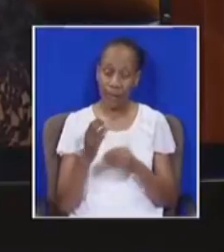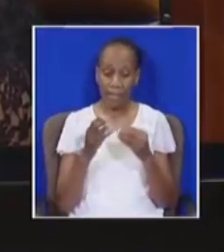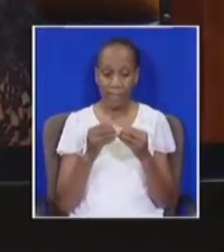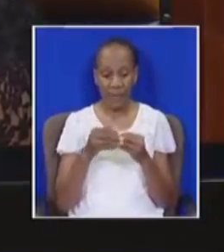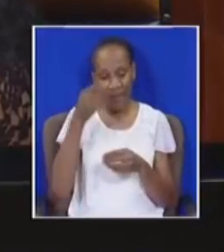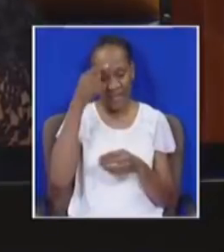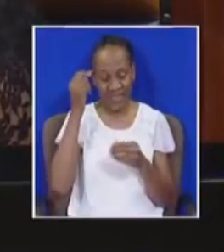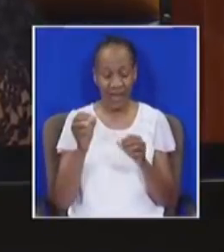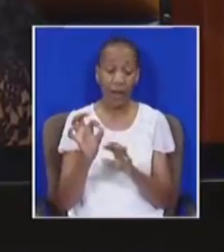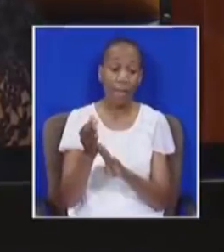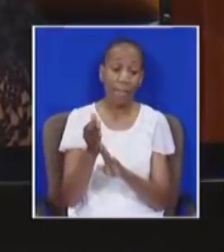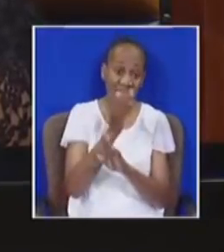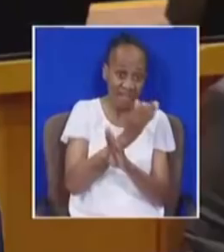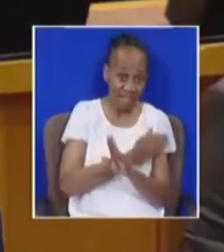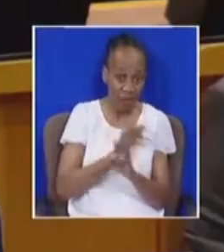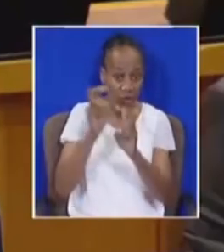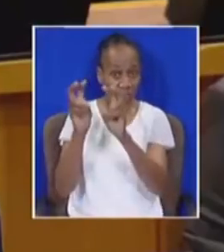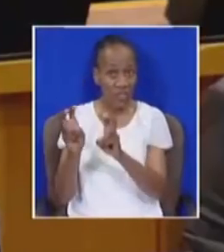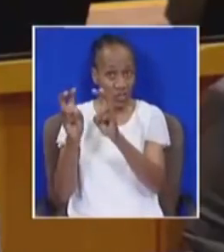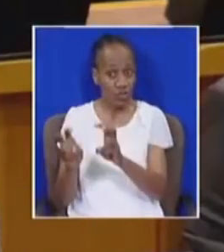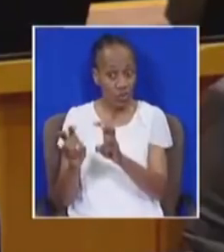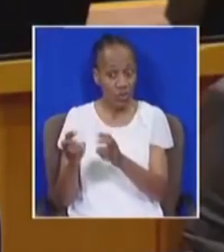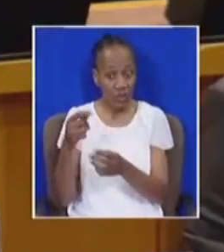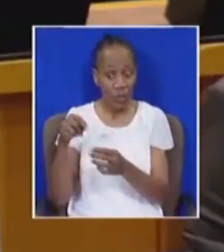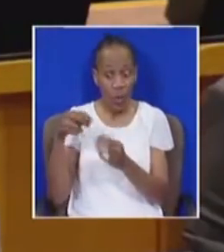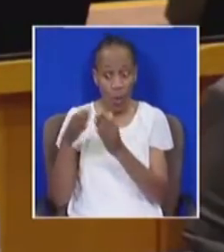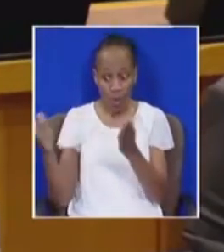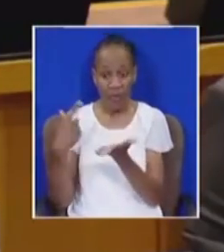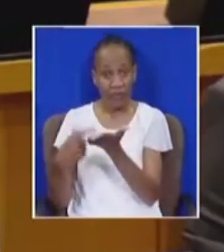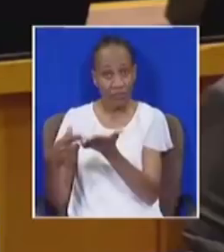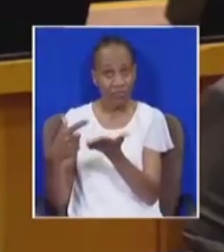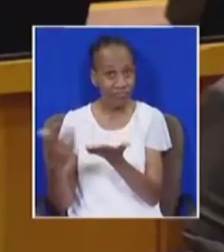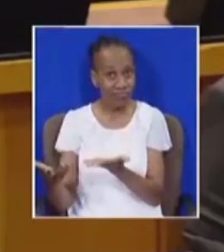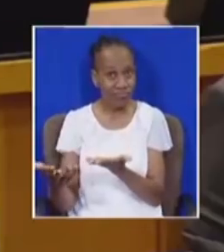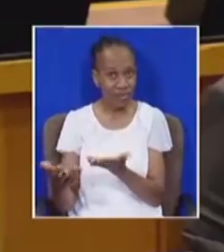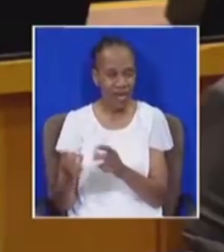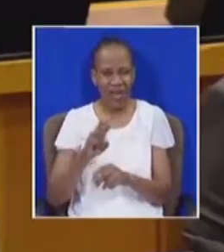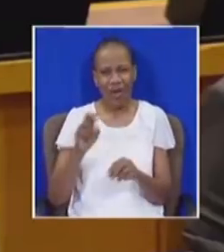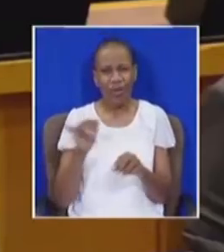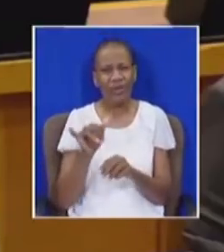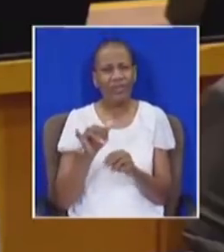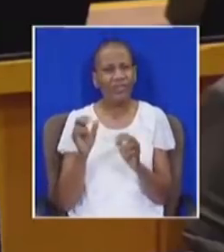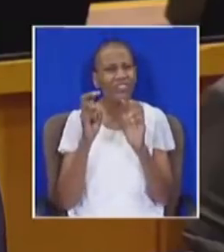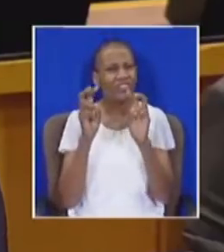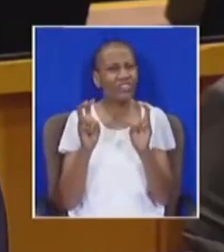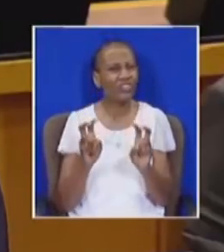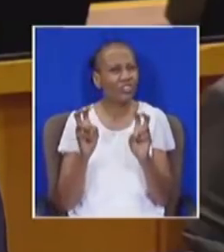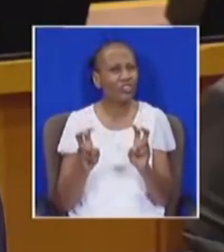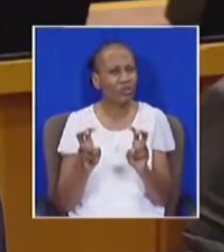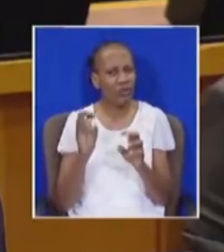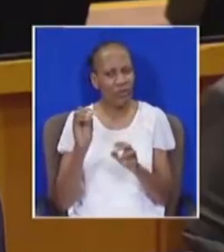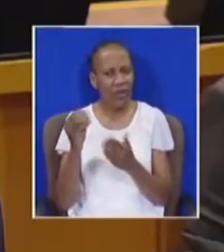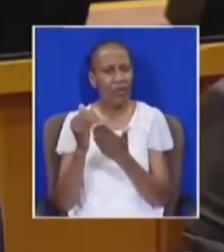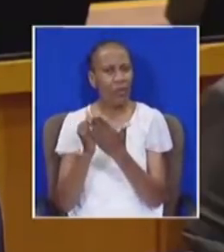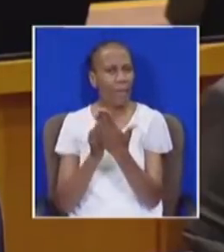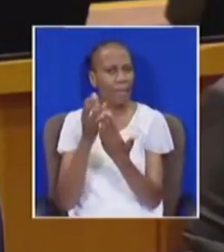the discussion of a matter appearing on the order paper. There's no other matter appearing on the order paper about state capture, or agreed